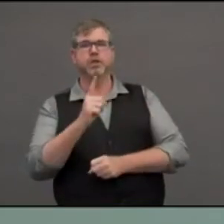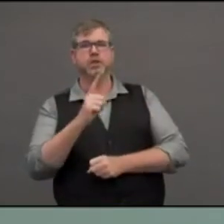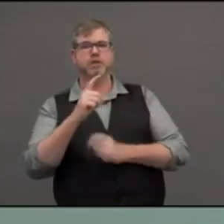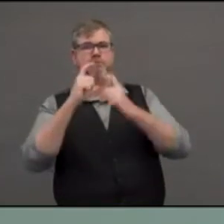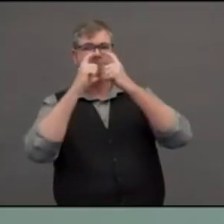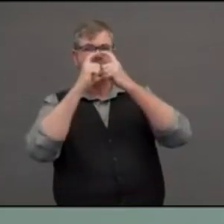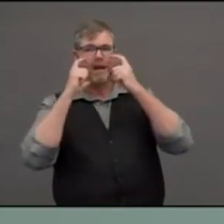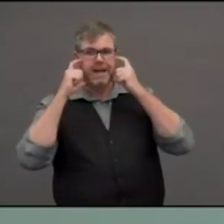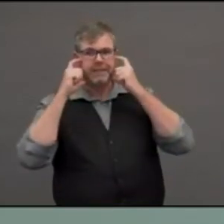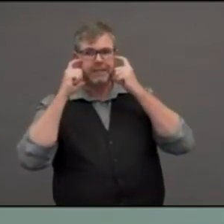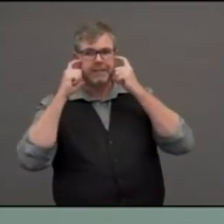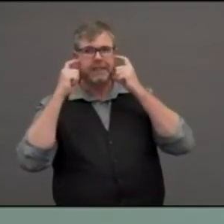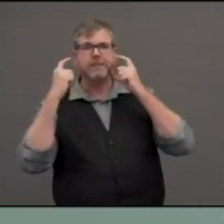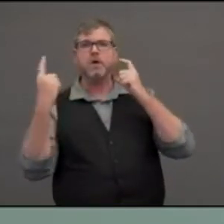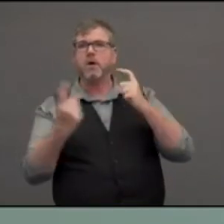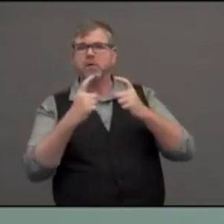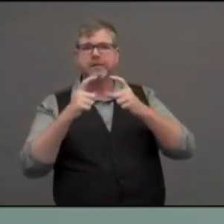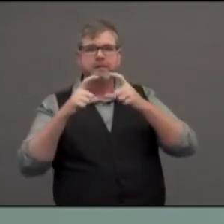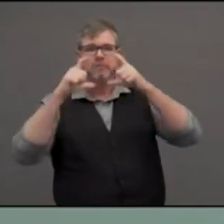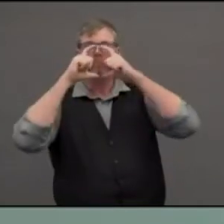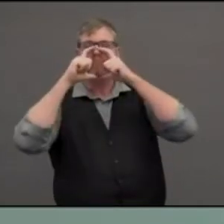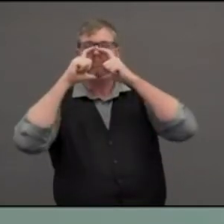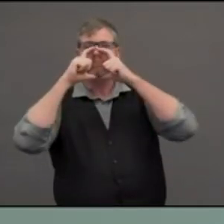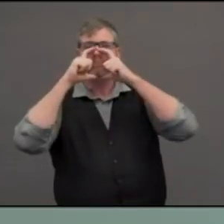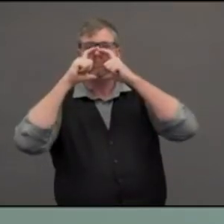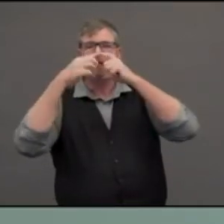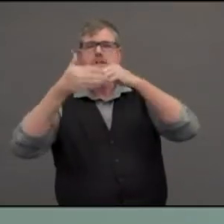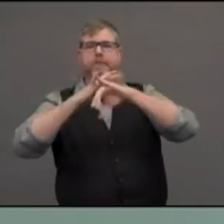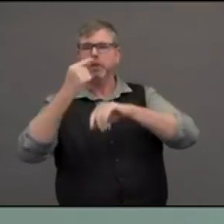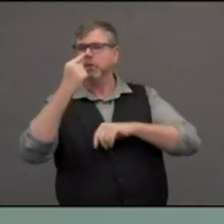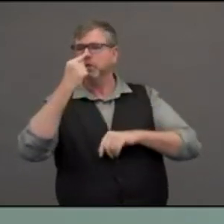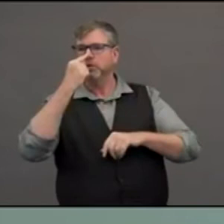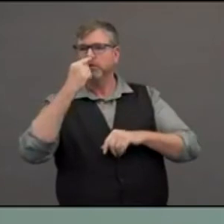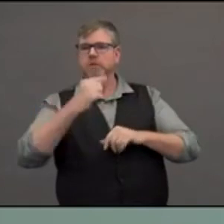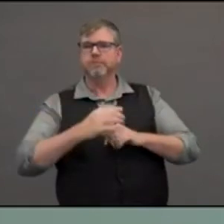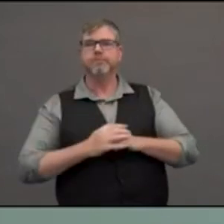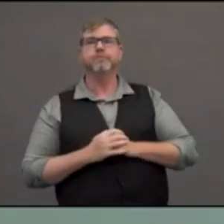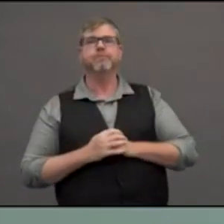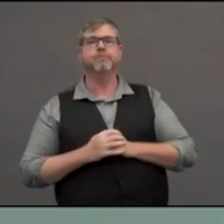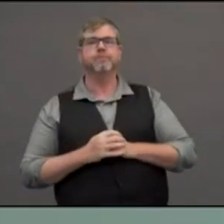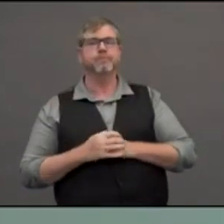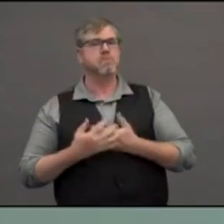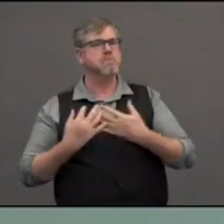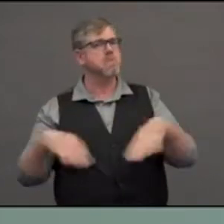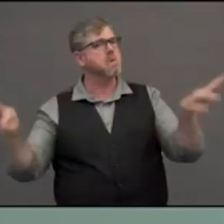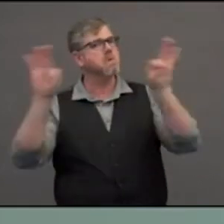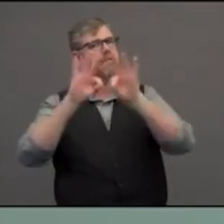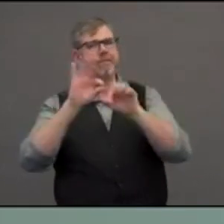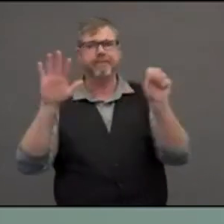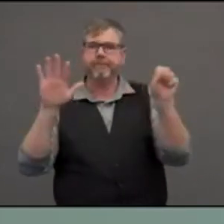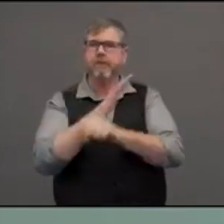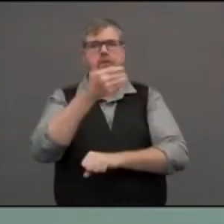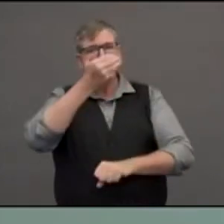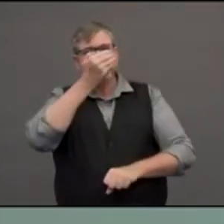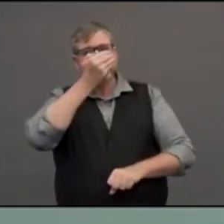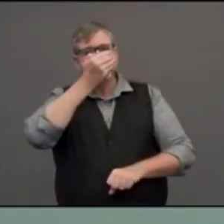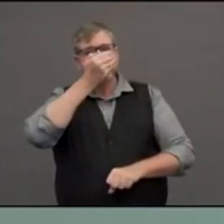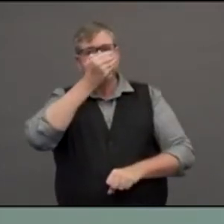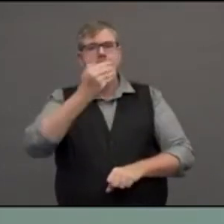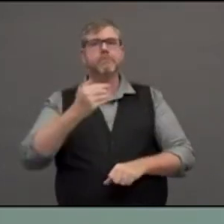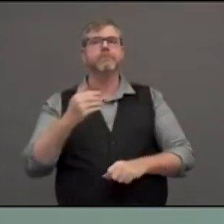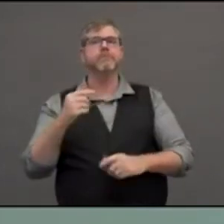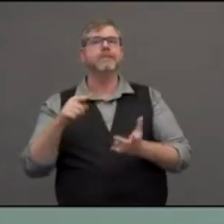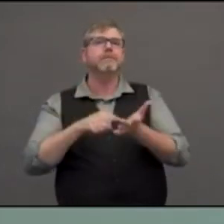covering our nose and our mouth. Those are the areas that we want to keep covered. And we might need to adjust here and there to make sure that it